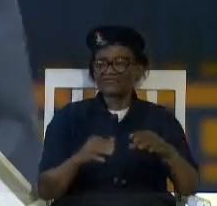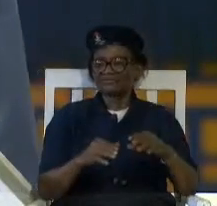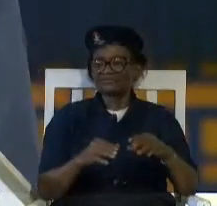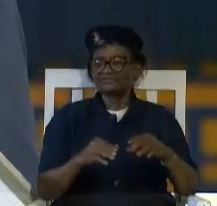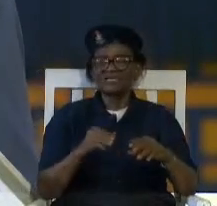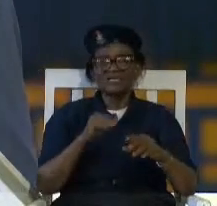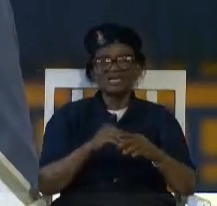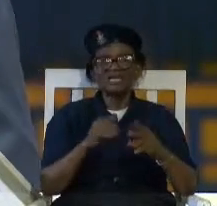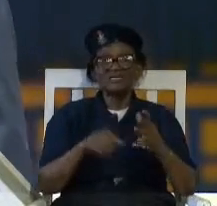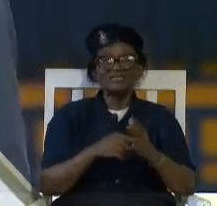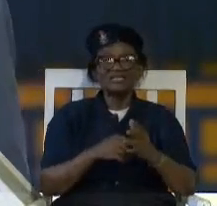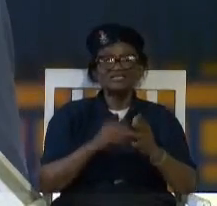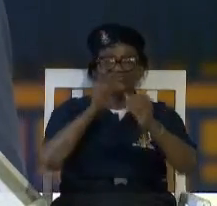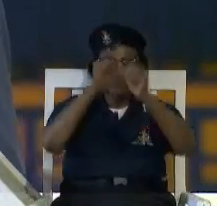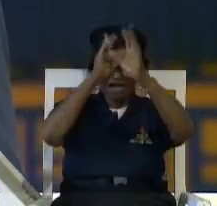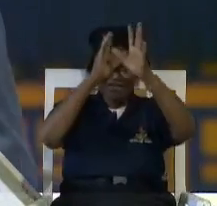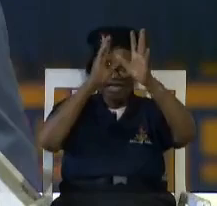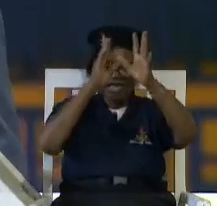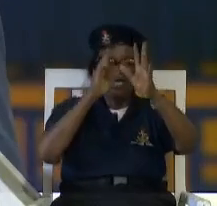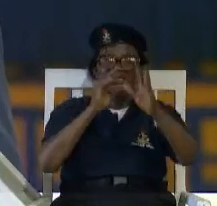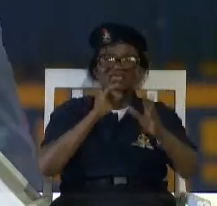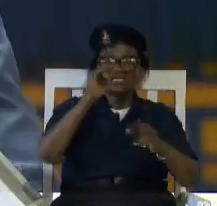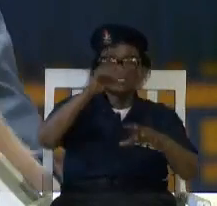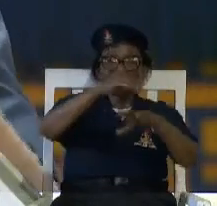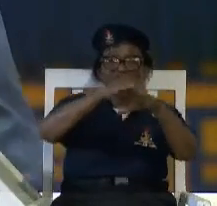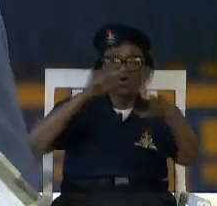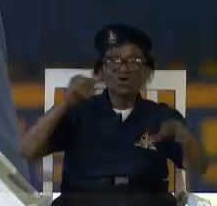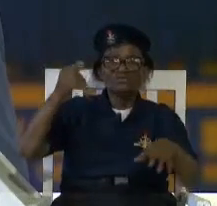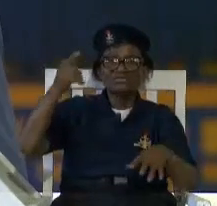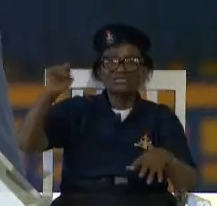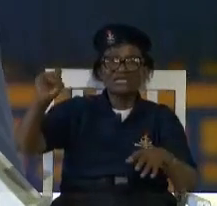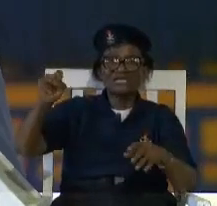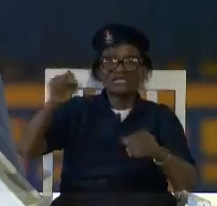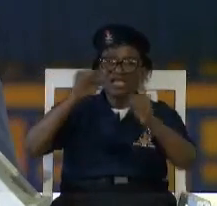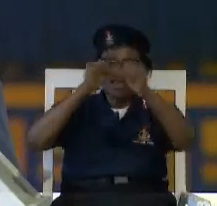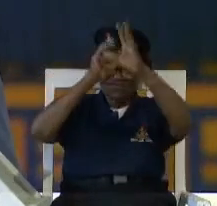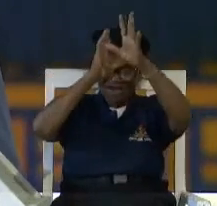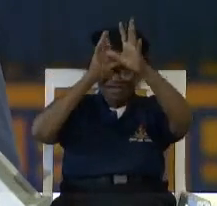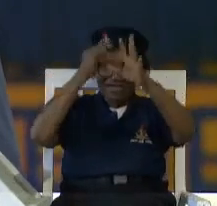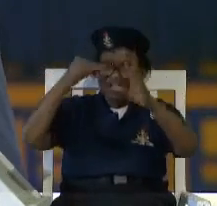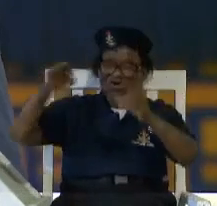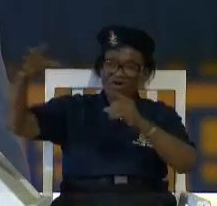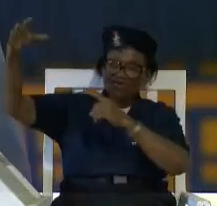And this Father is called the Father of lights.